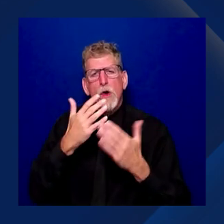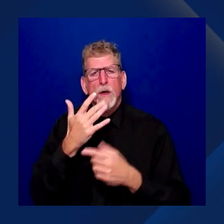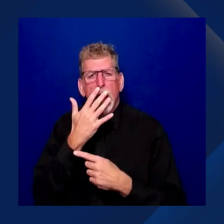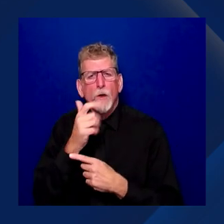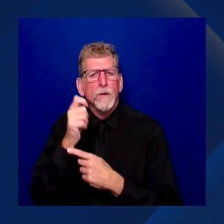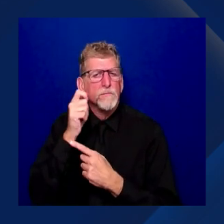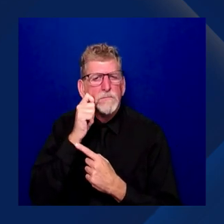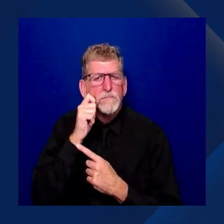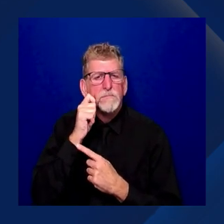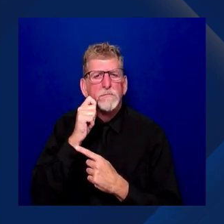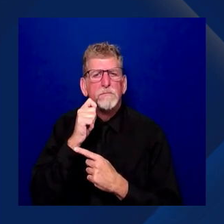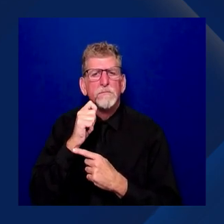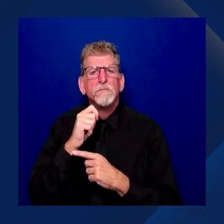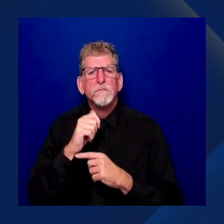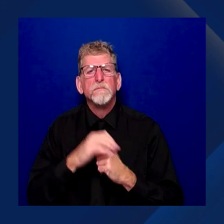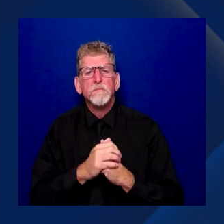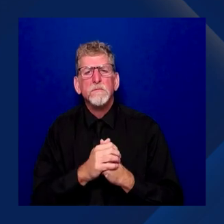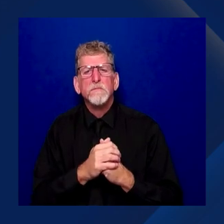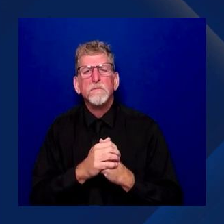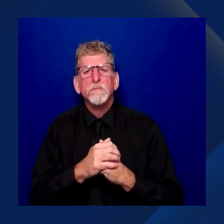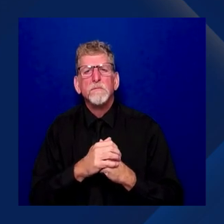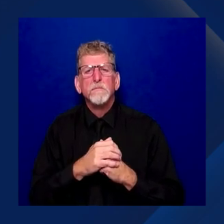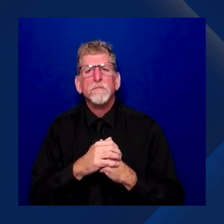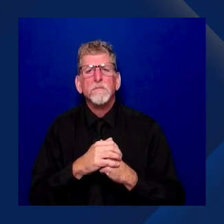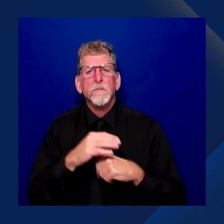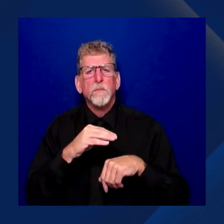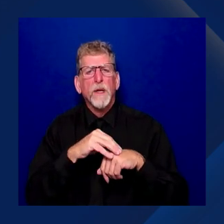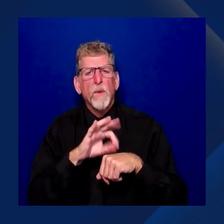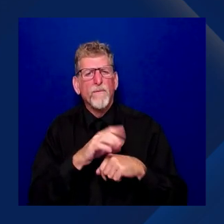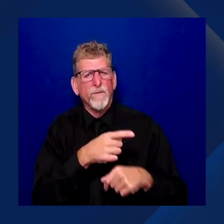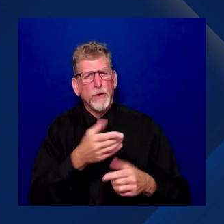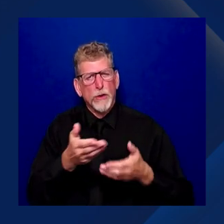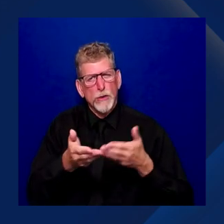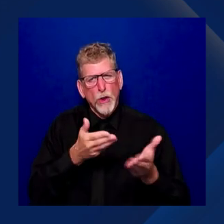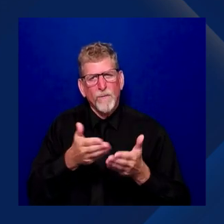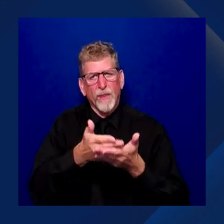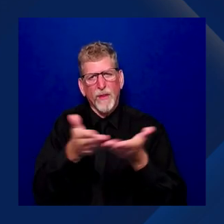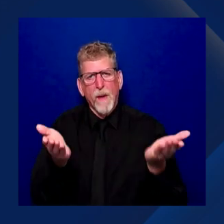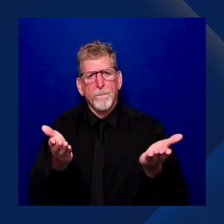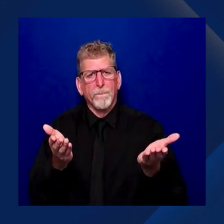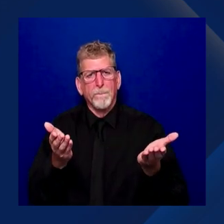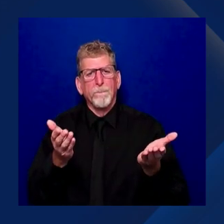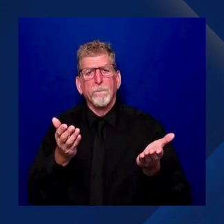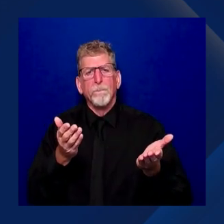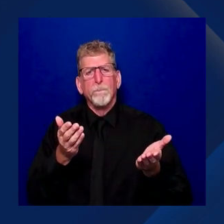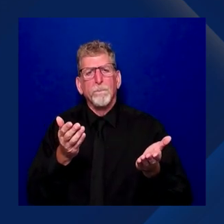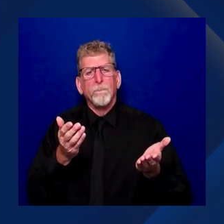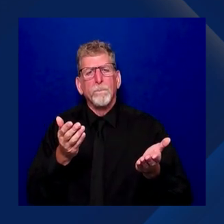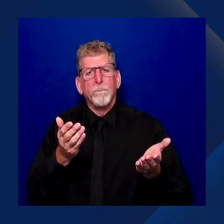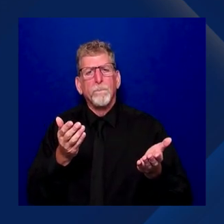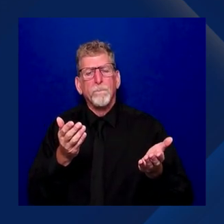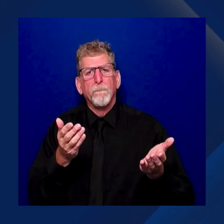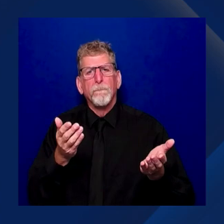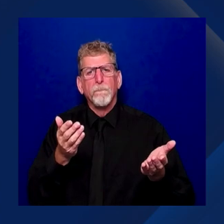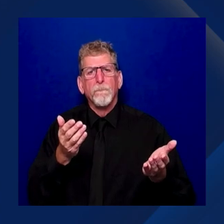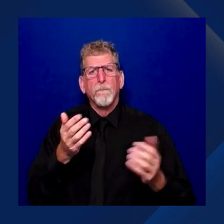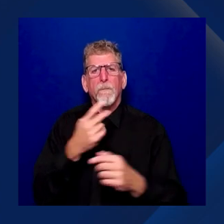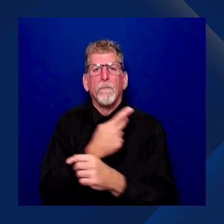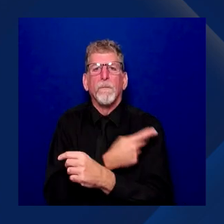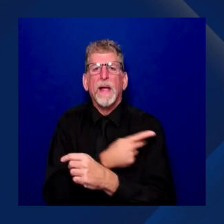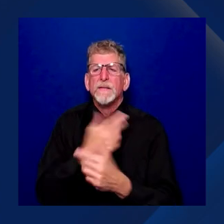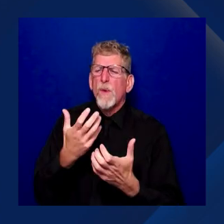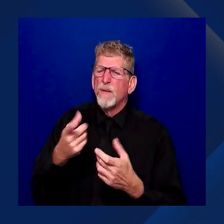often told by my melanated patients that they desire a midwife because of better outcomes. But a midwife of